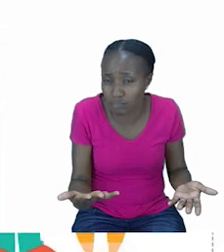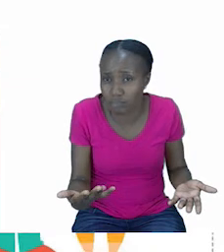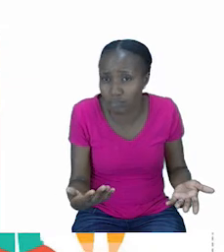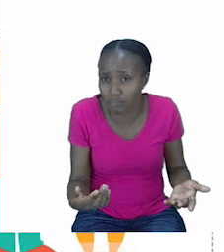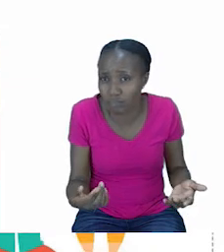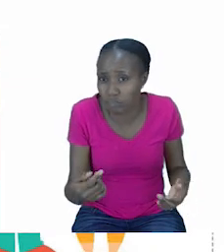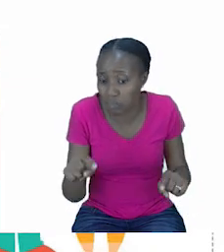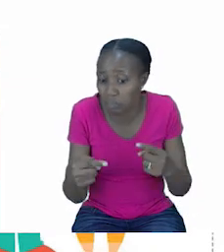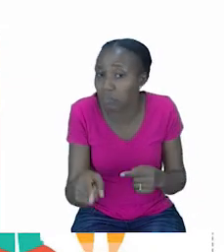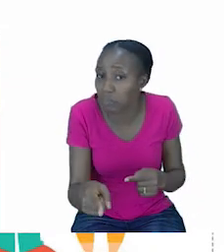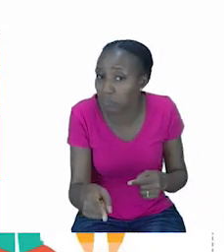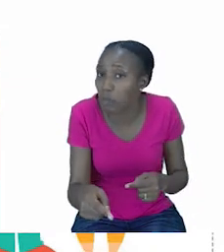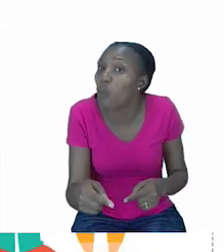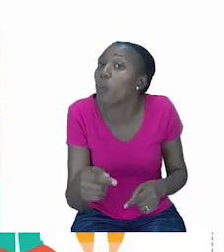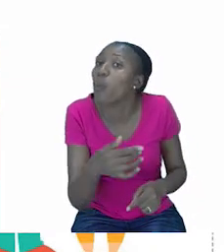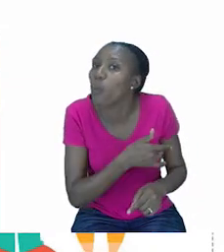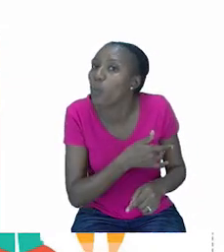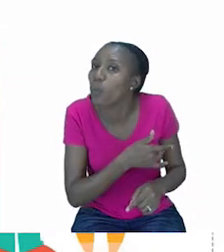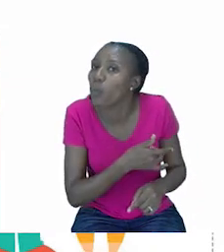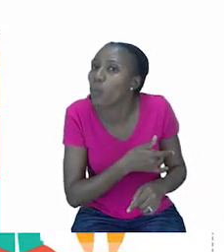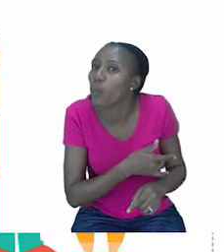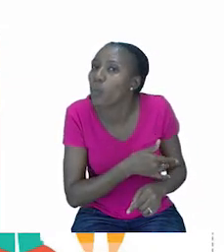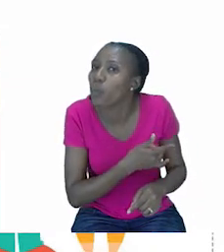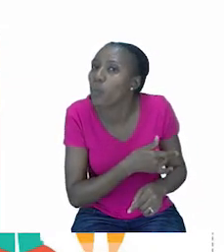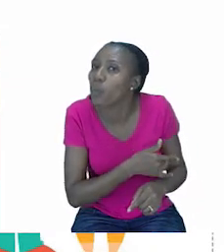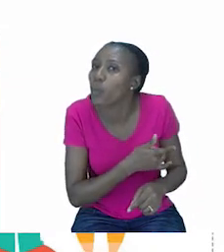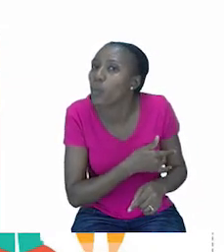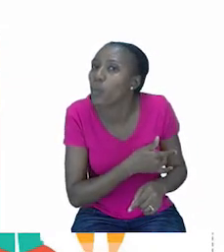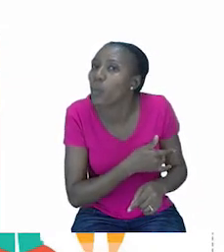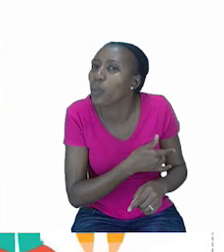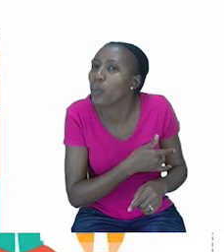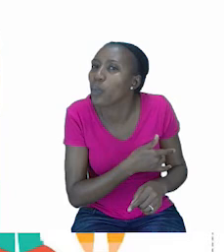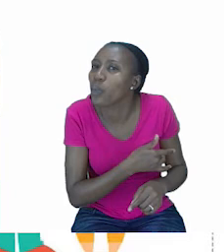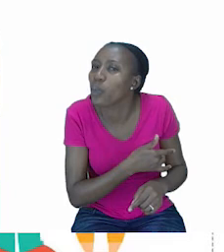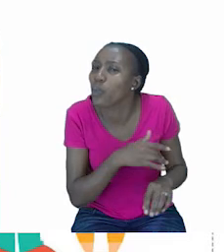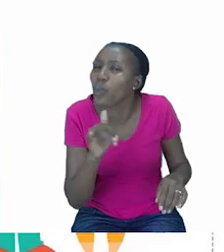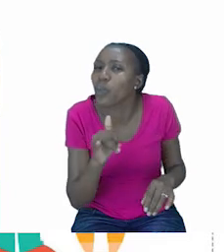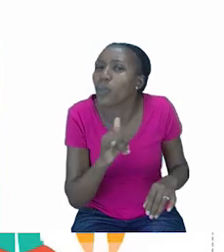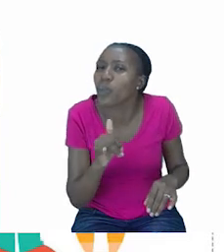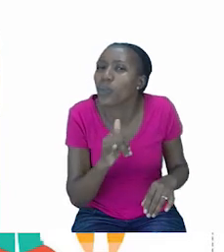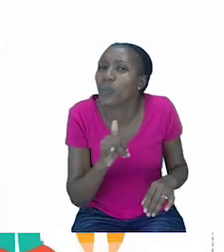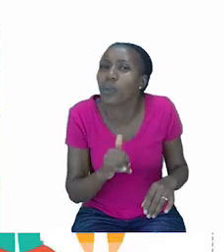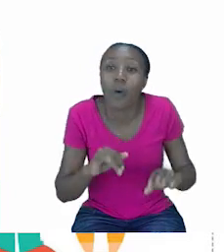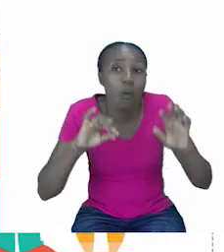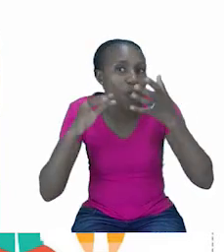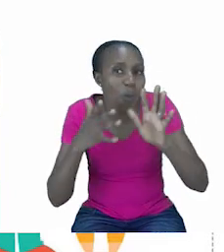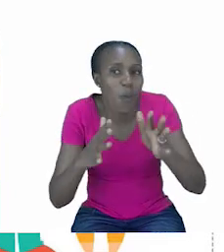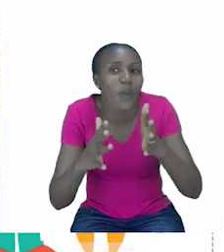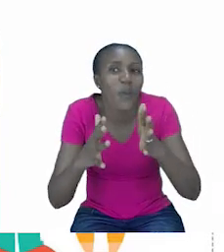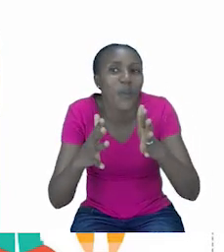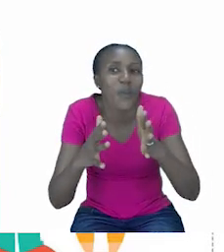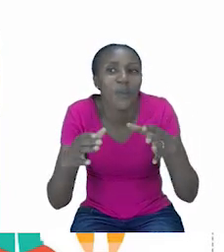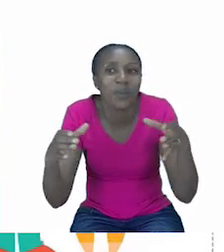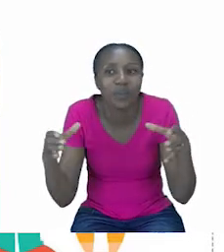it or do we say she? Well done, grade